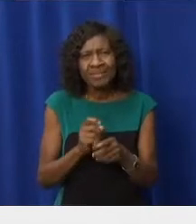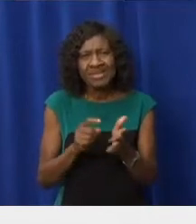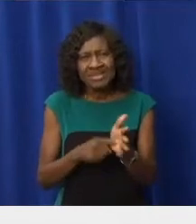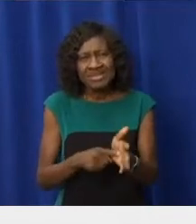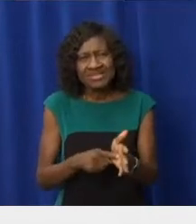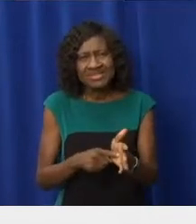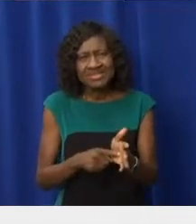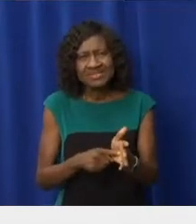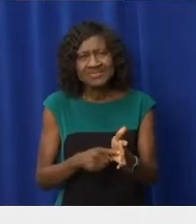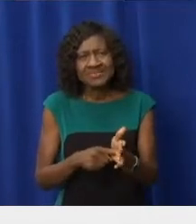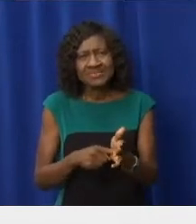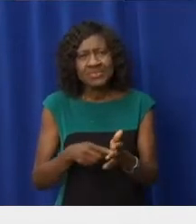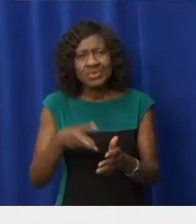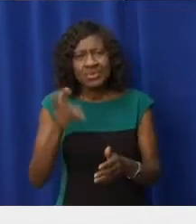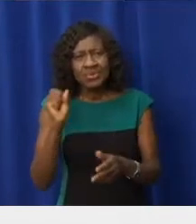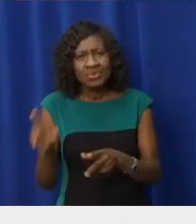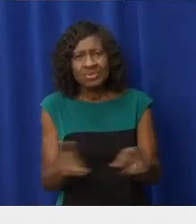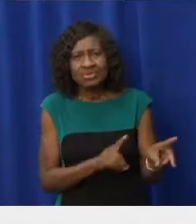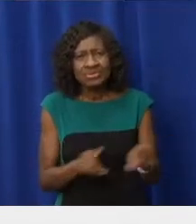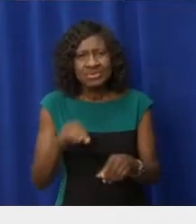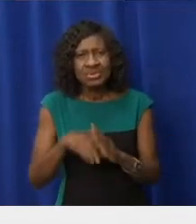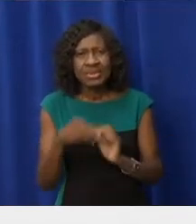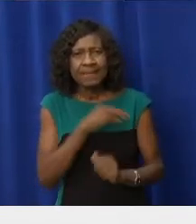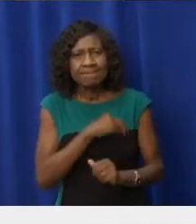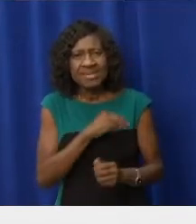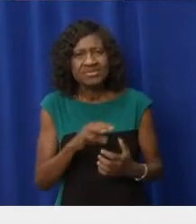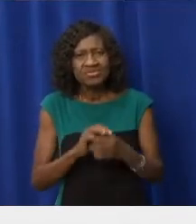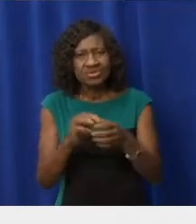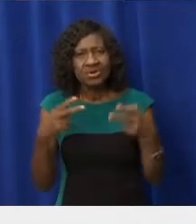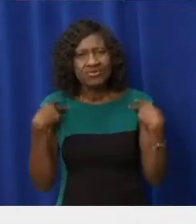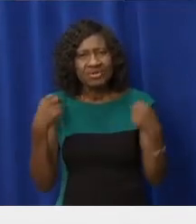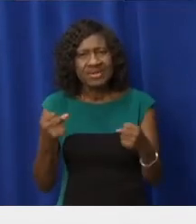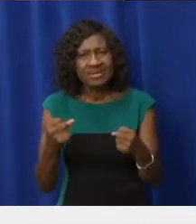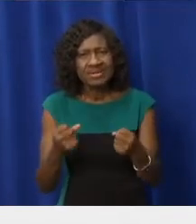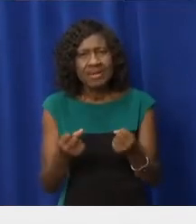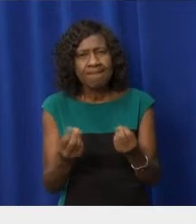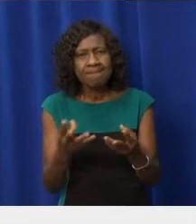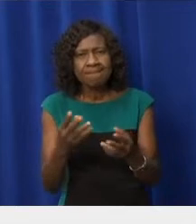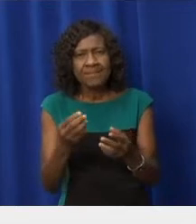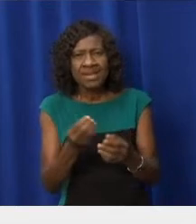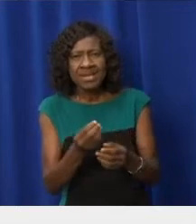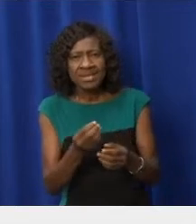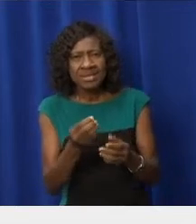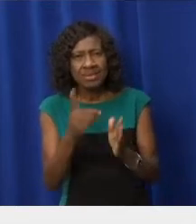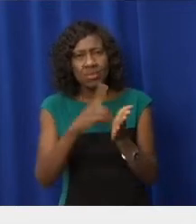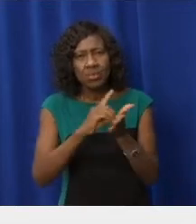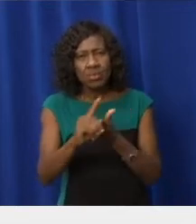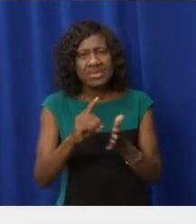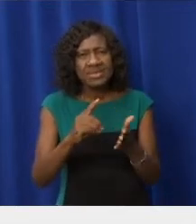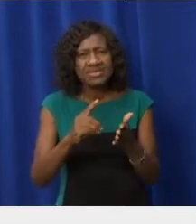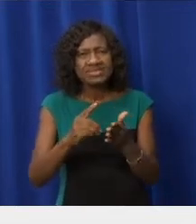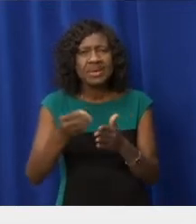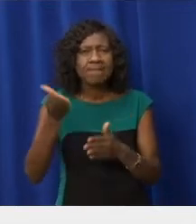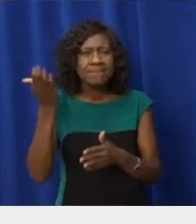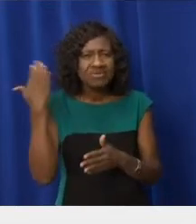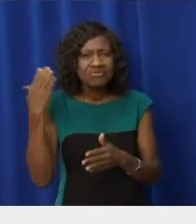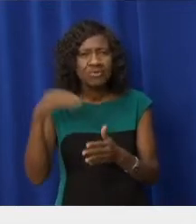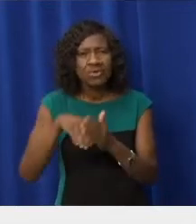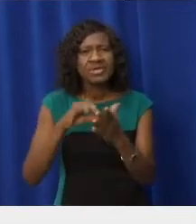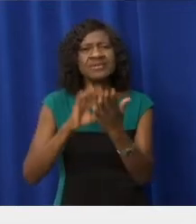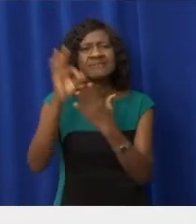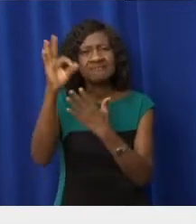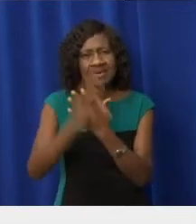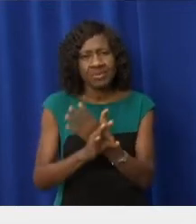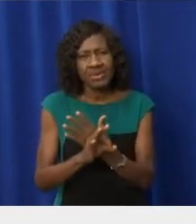modeling that was done in the Ministry of Health several weeks ago, in February, in fact, when this first started to blow